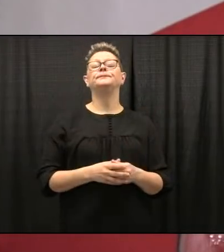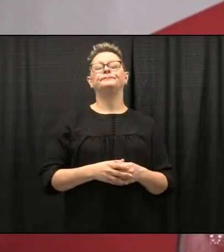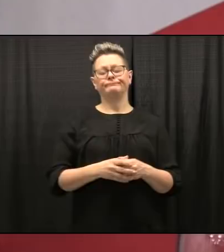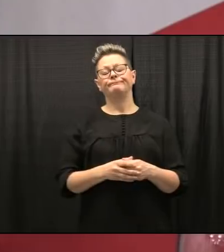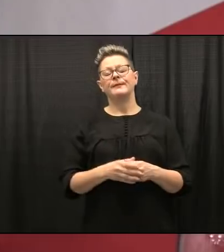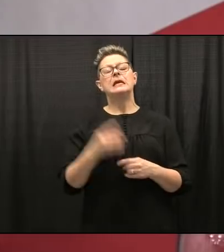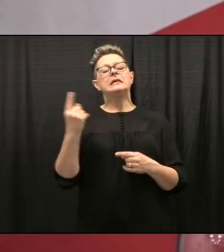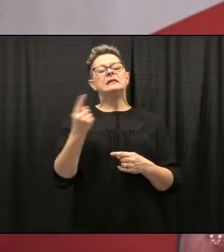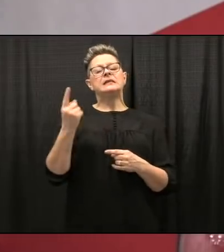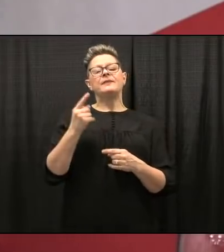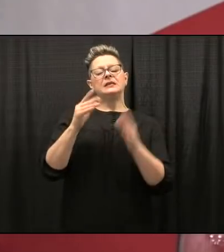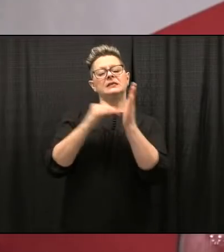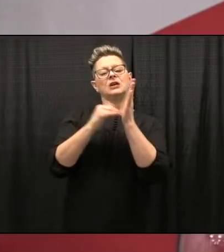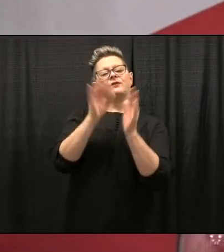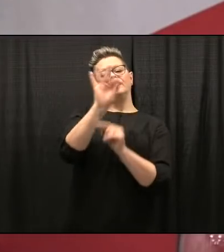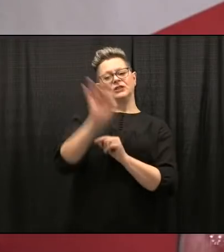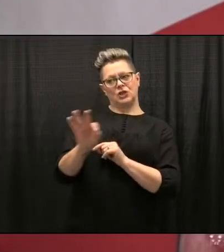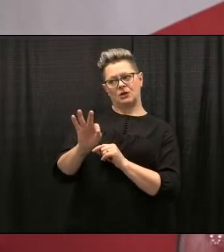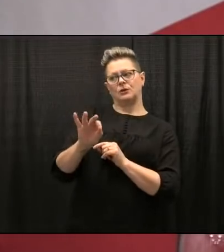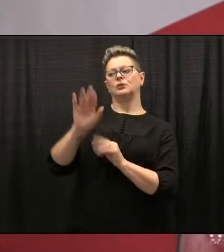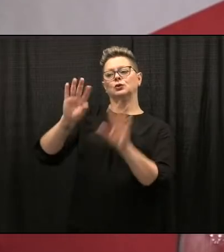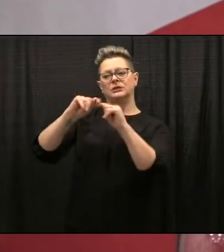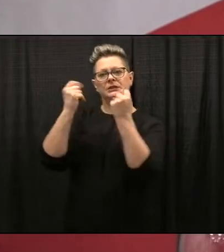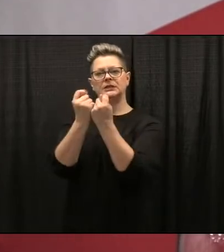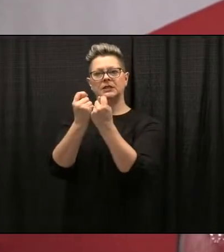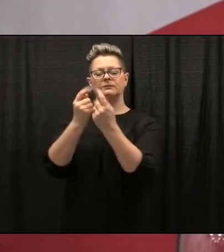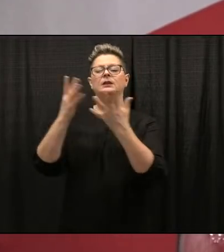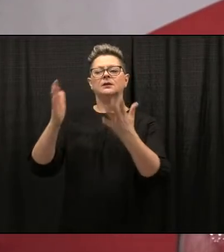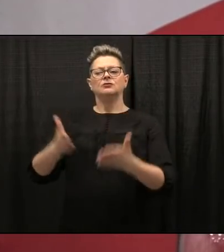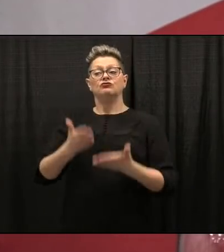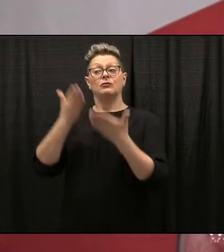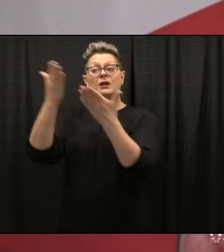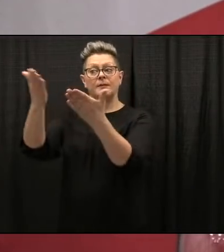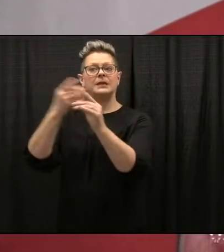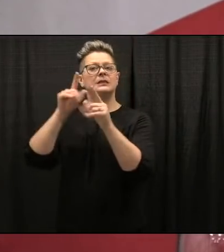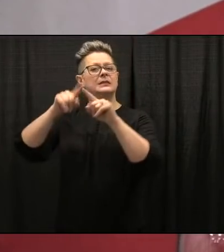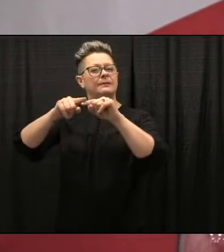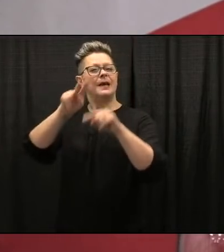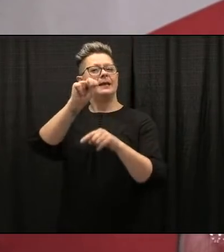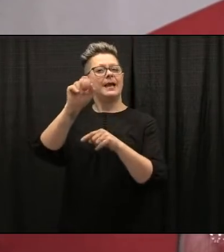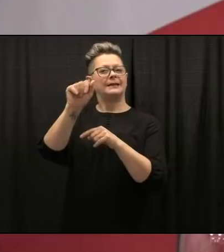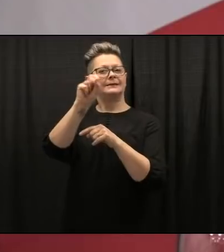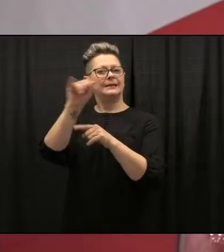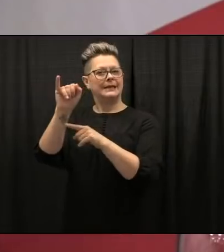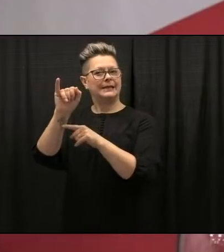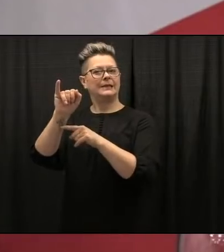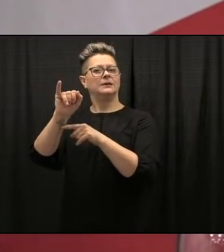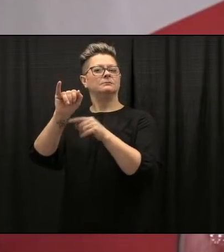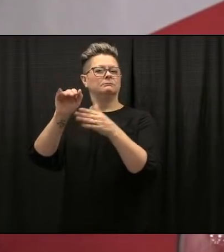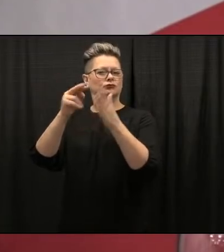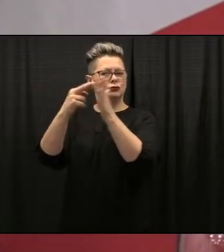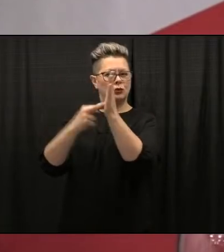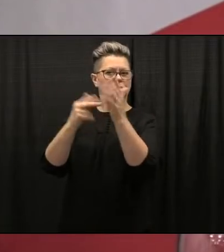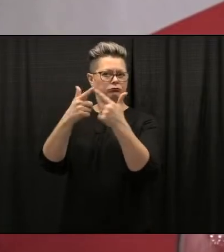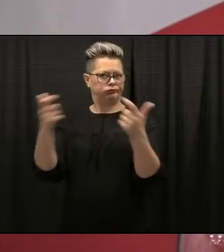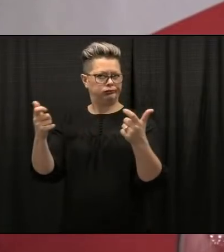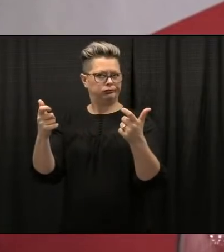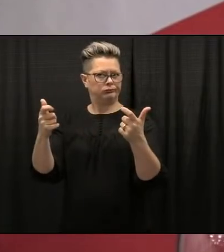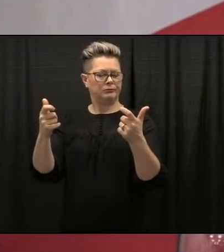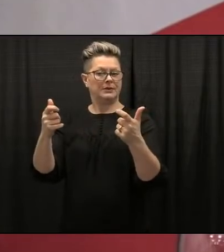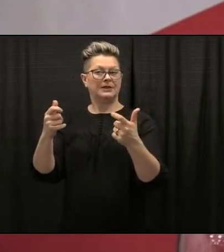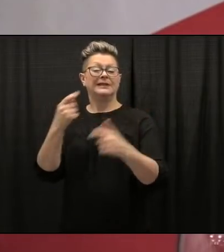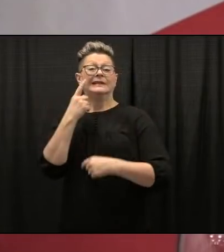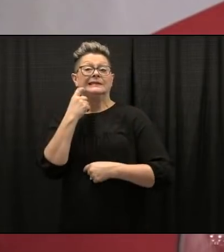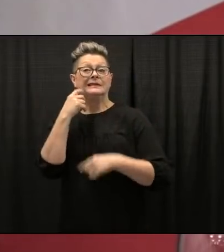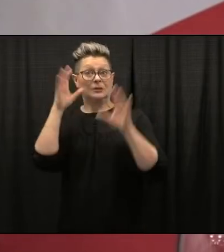Fitzgerald and a public health team have made recommendations to us based on NACI guidelines. The Premier just a few